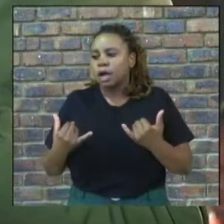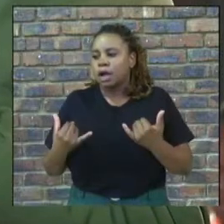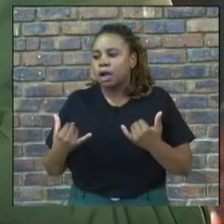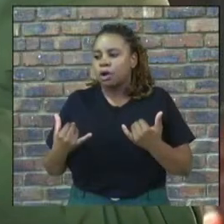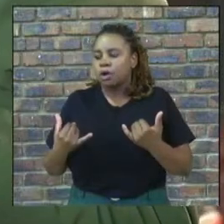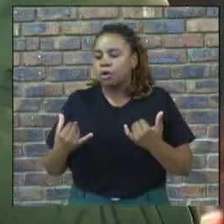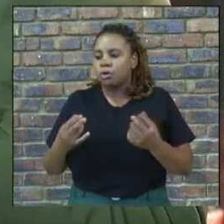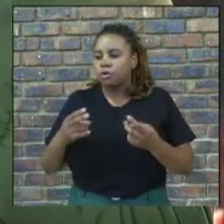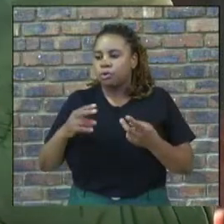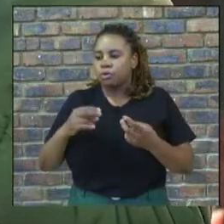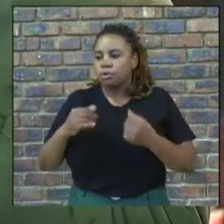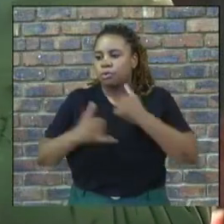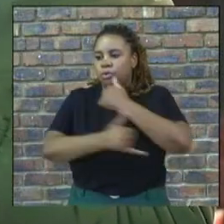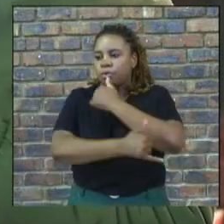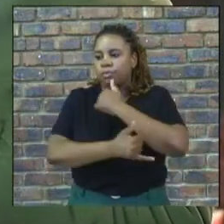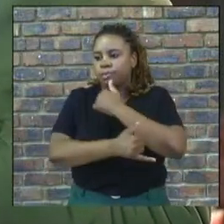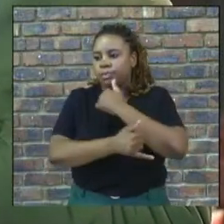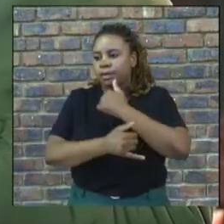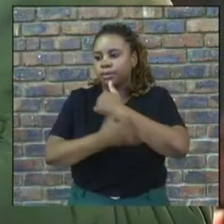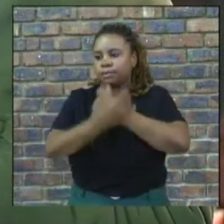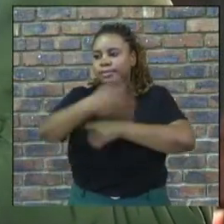di business tsa rona di wele.